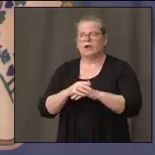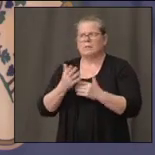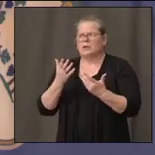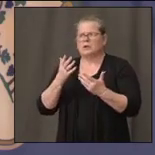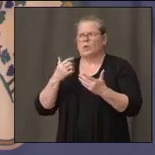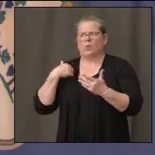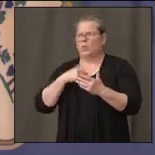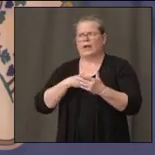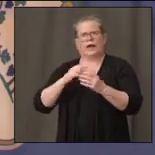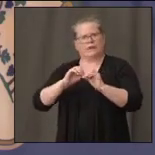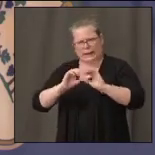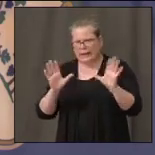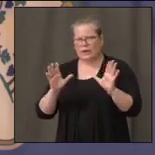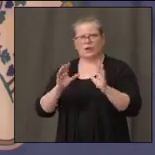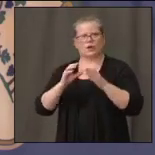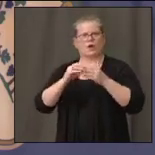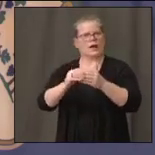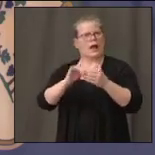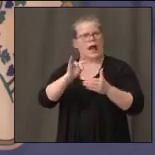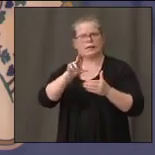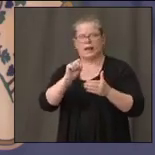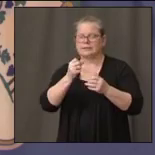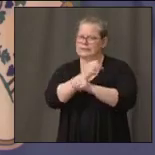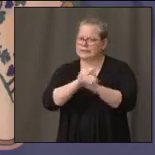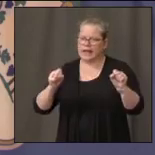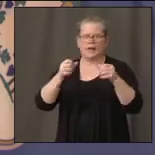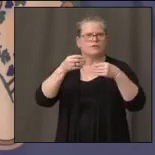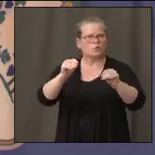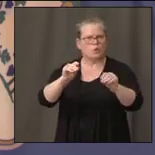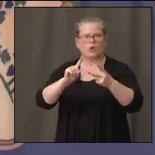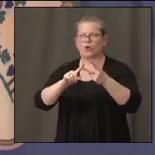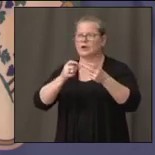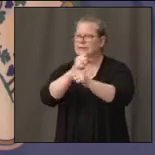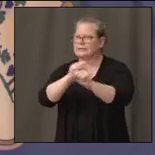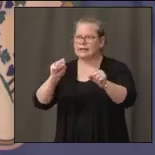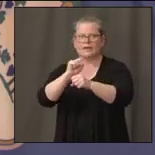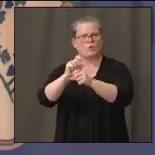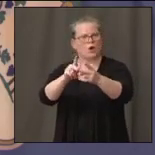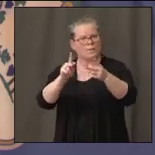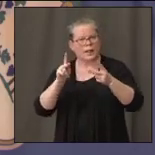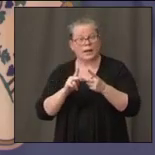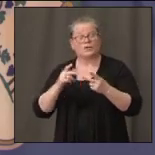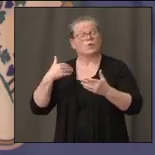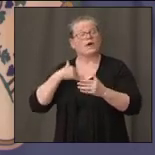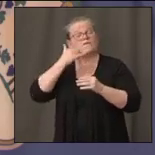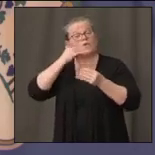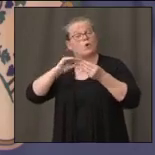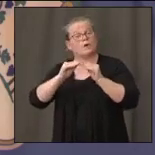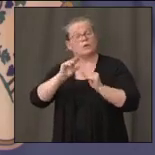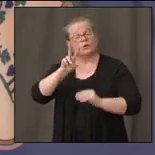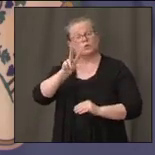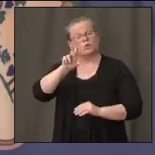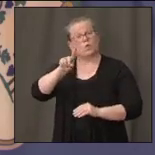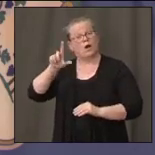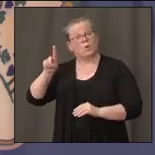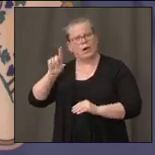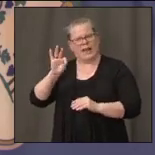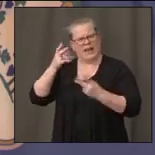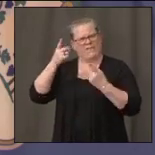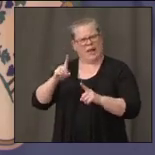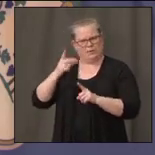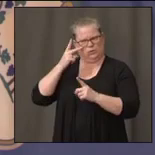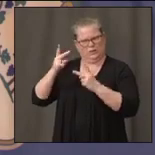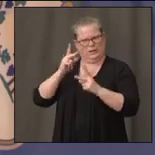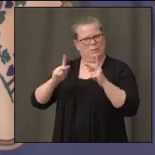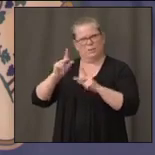workplaces. We have a 211 hotline where people can report if they find that people are not following these protocols very